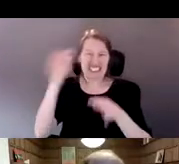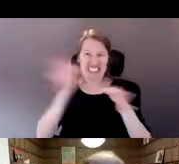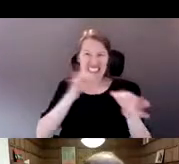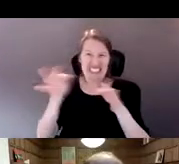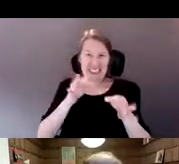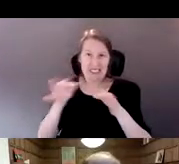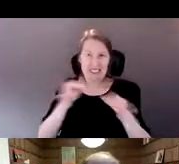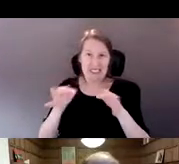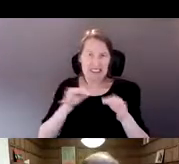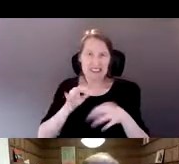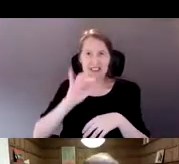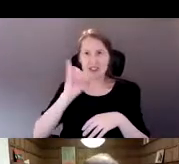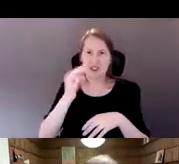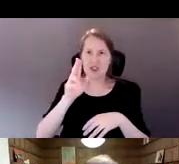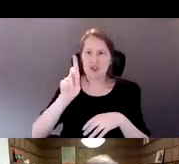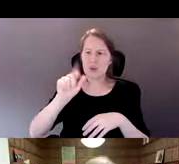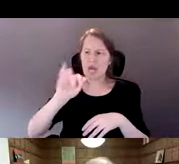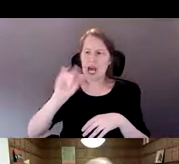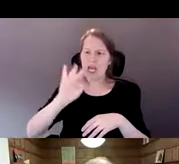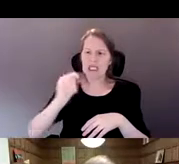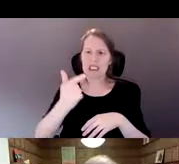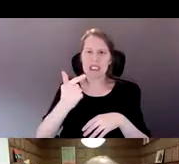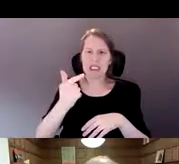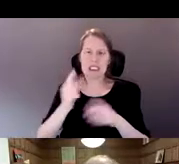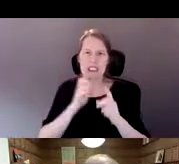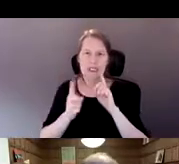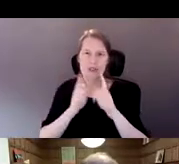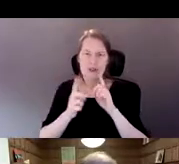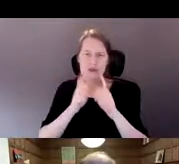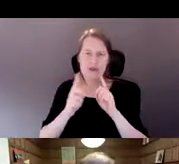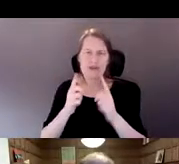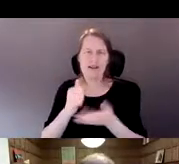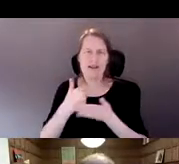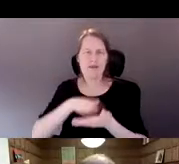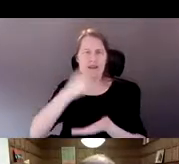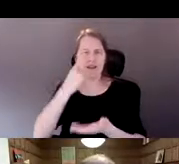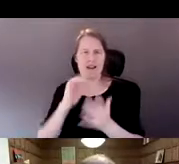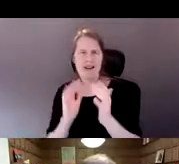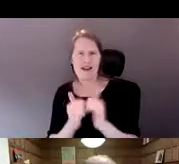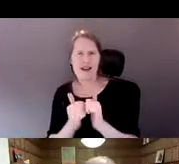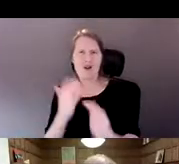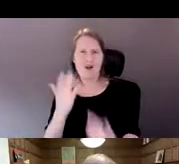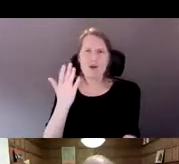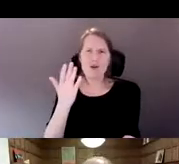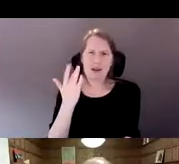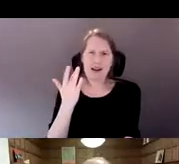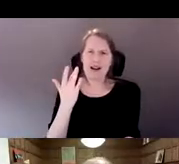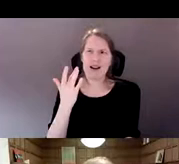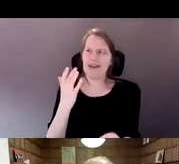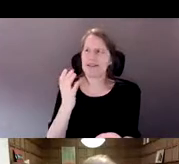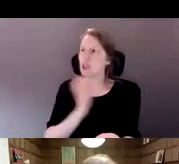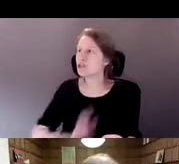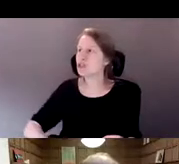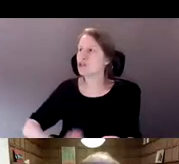Judaizing discourse that we can understand how and why so much of the world, Christian, Islamic,